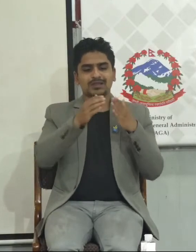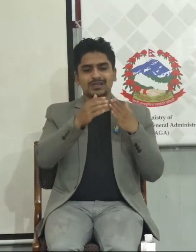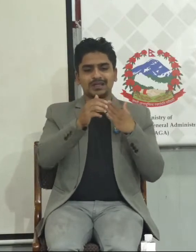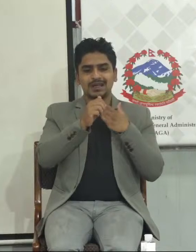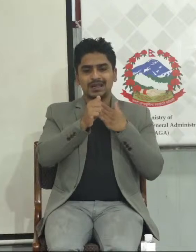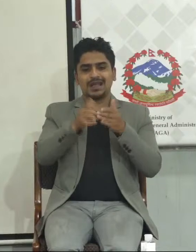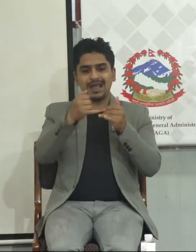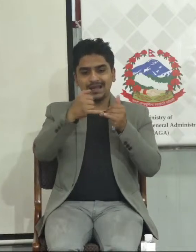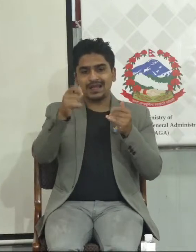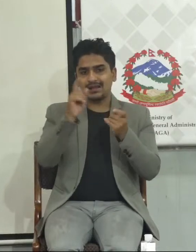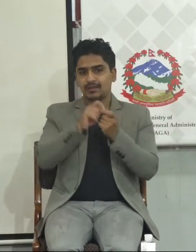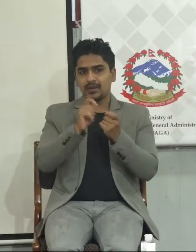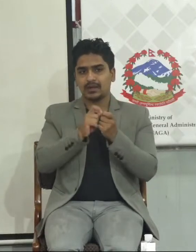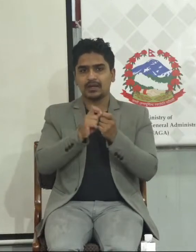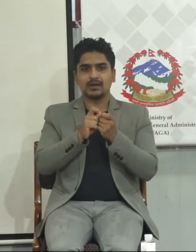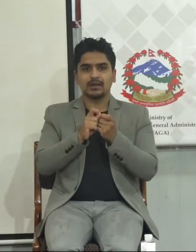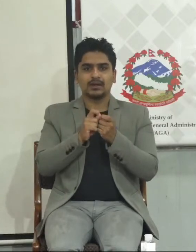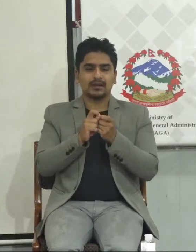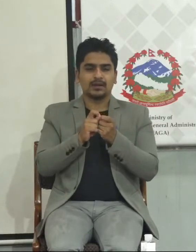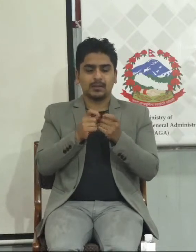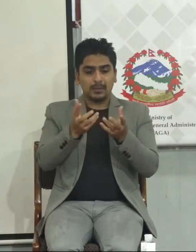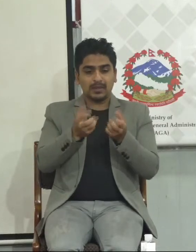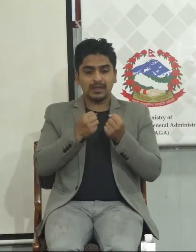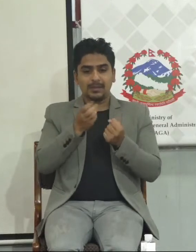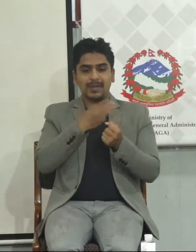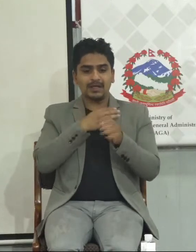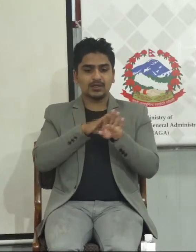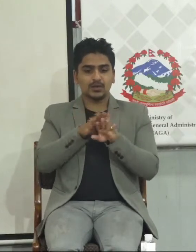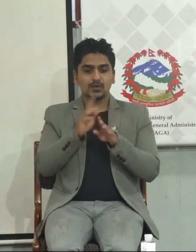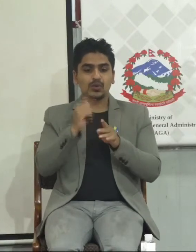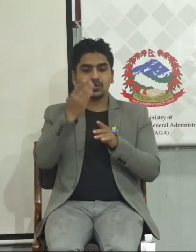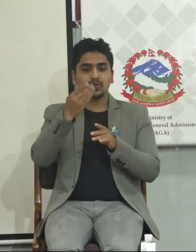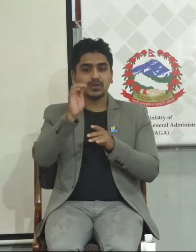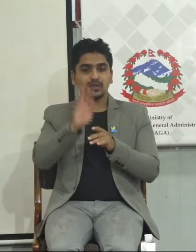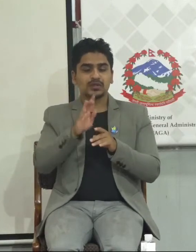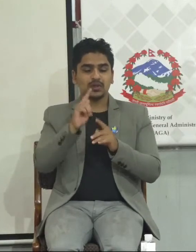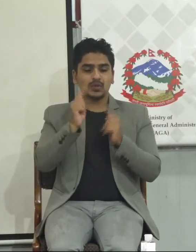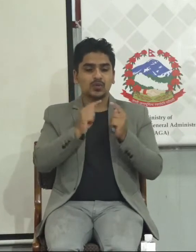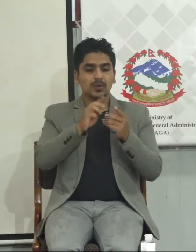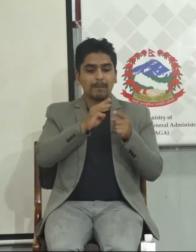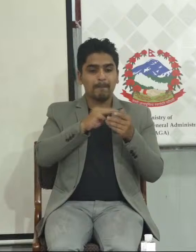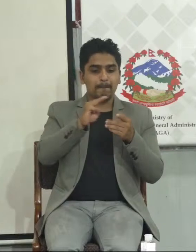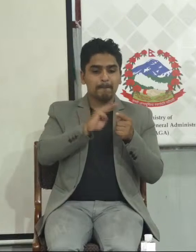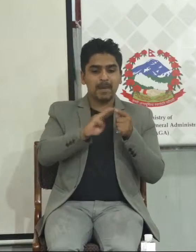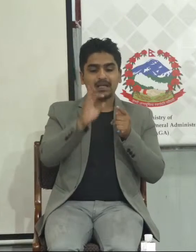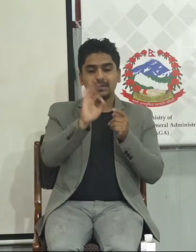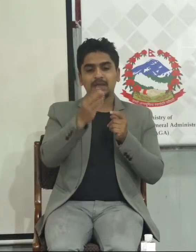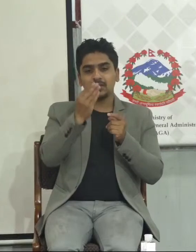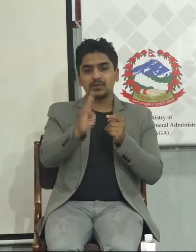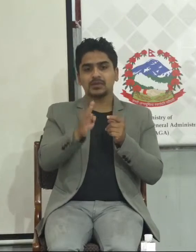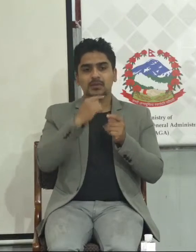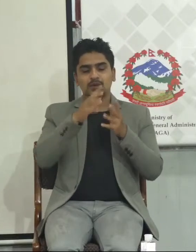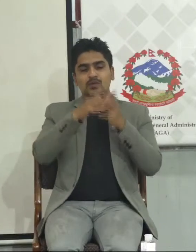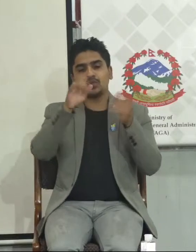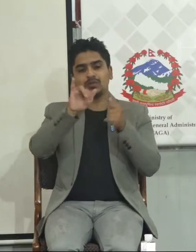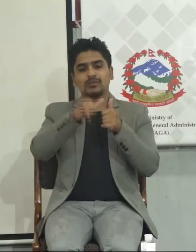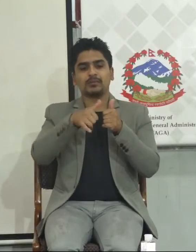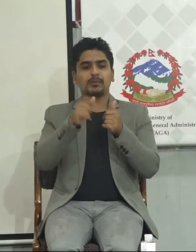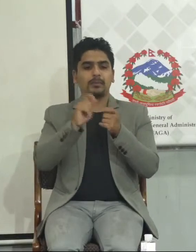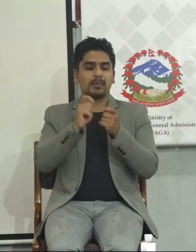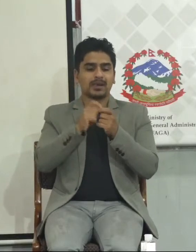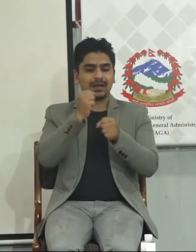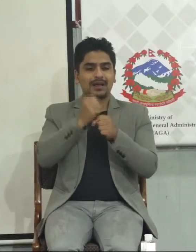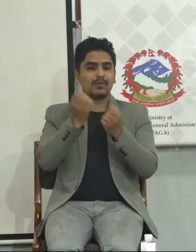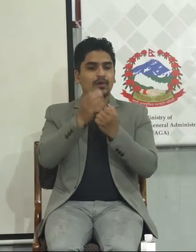could be appropriate. They have to prepare the comprehensive format, then we can disseminate the right information. And most